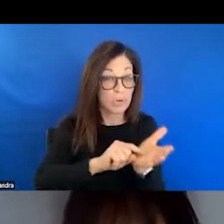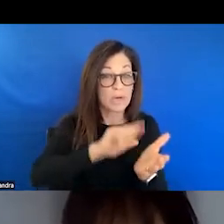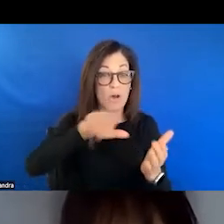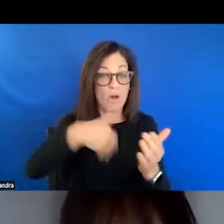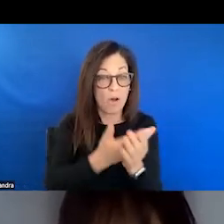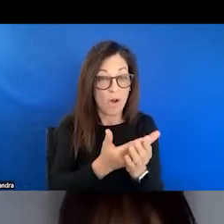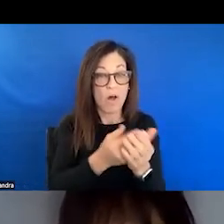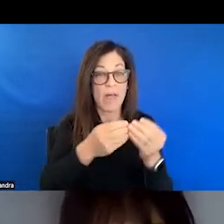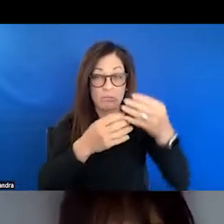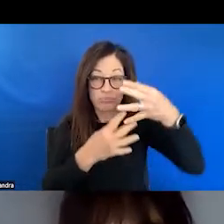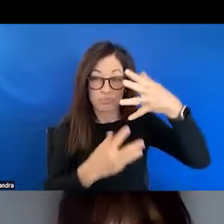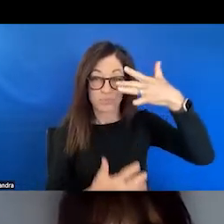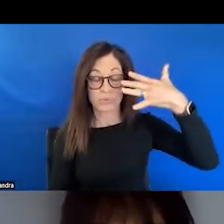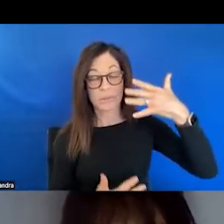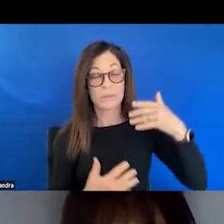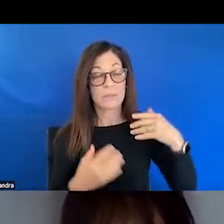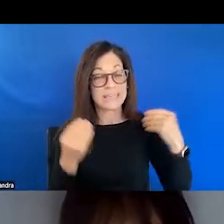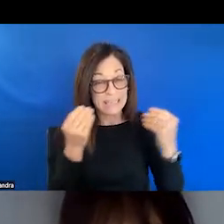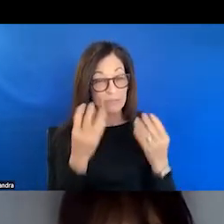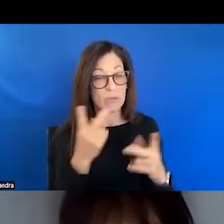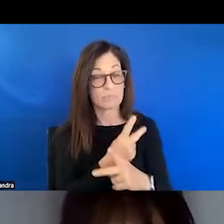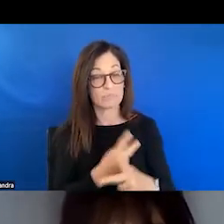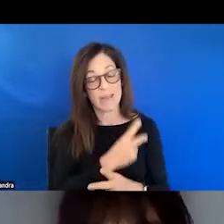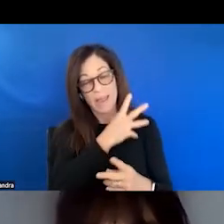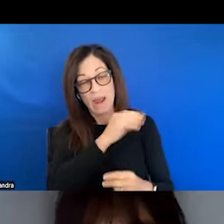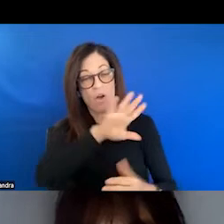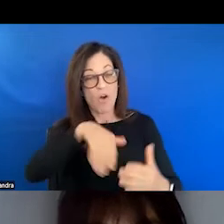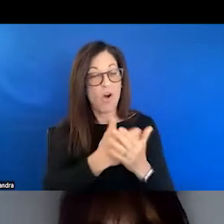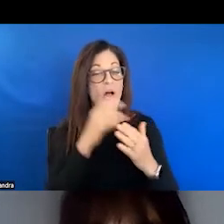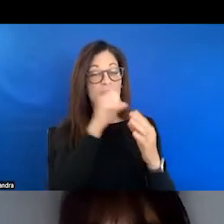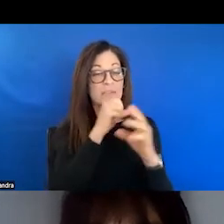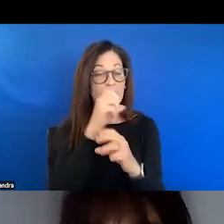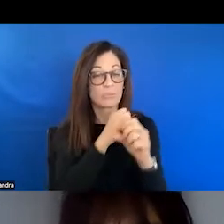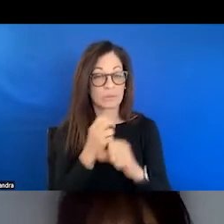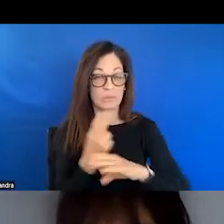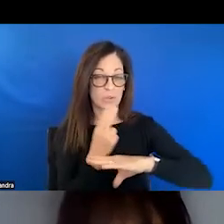that's been generated and all the assumptions that the user may have